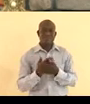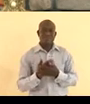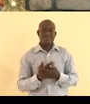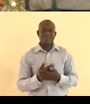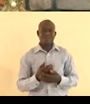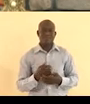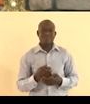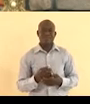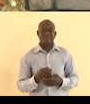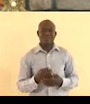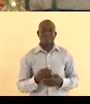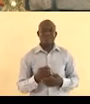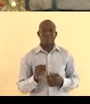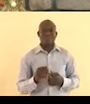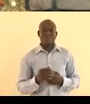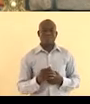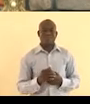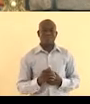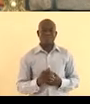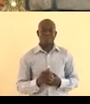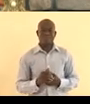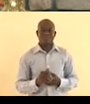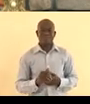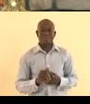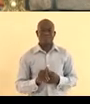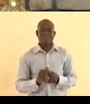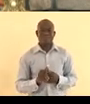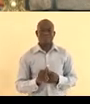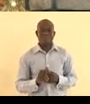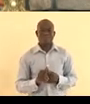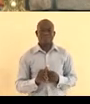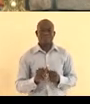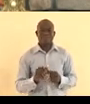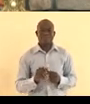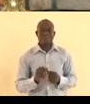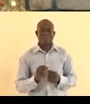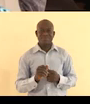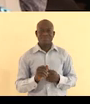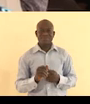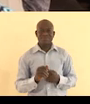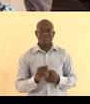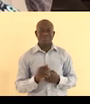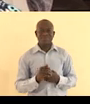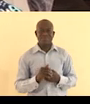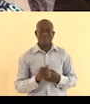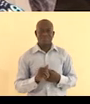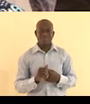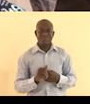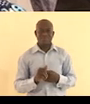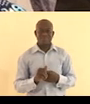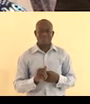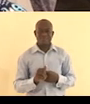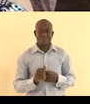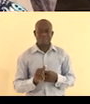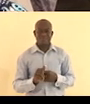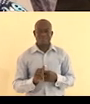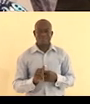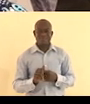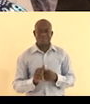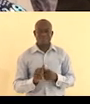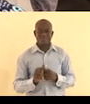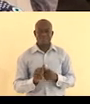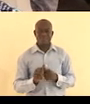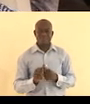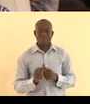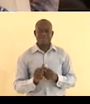think Joe, I came over here, also told a story of his daughter or son at exam where the